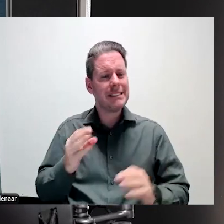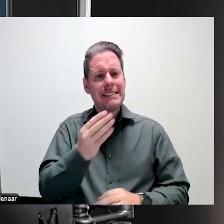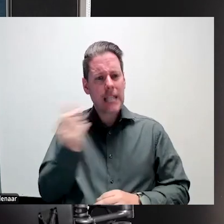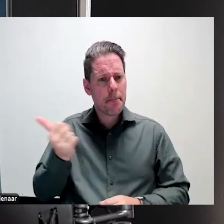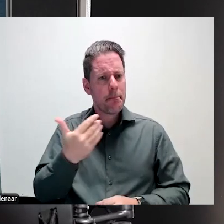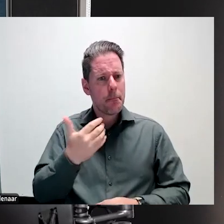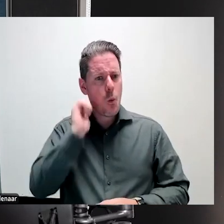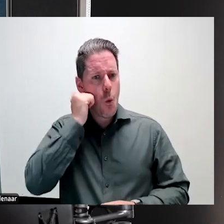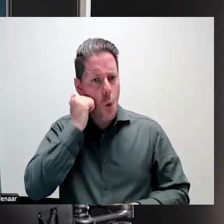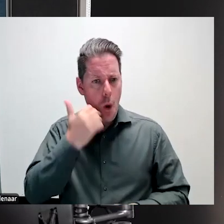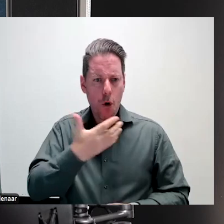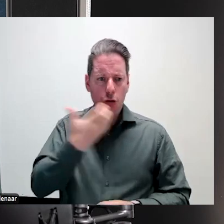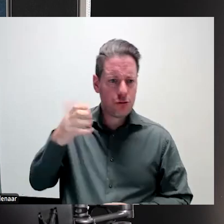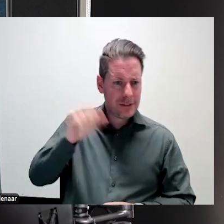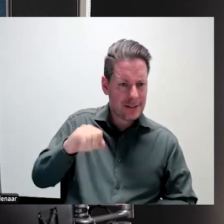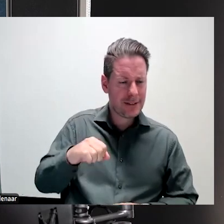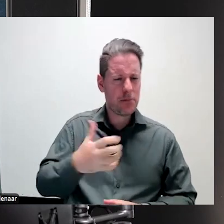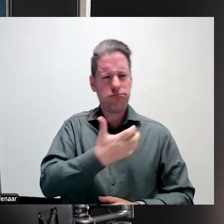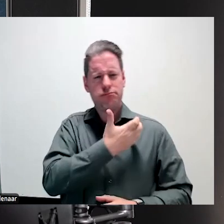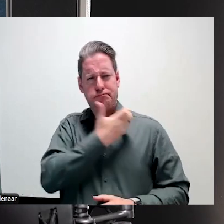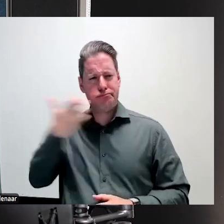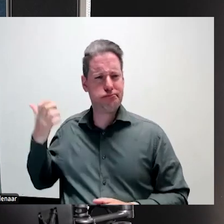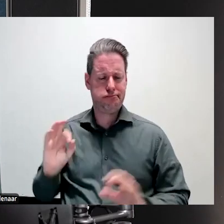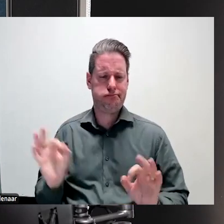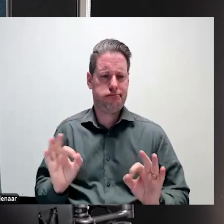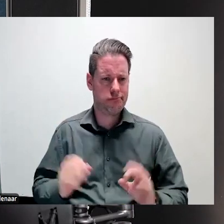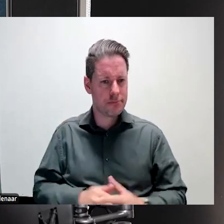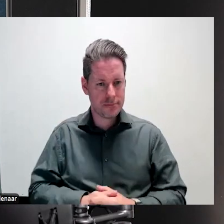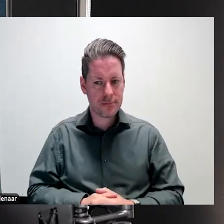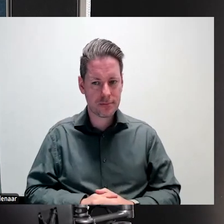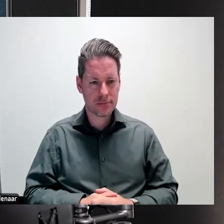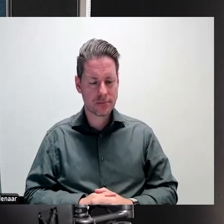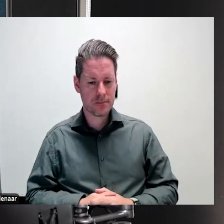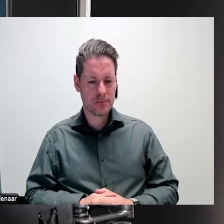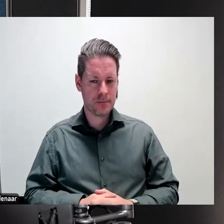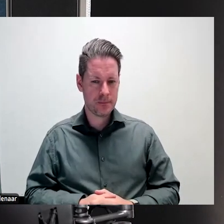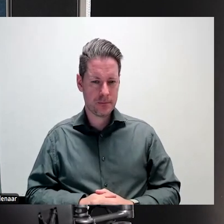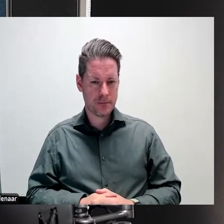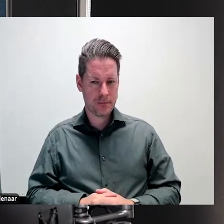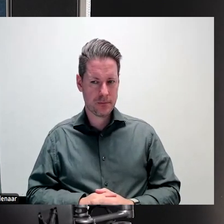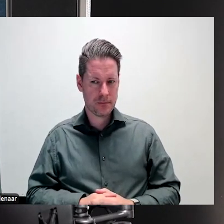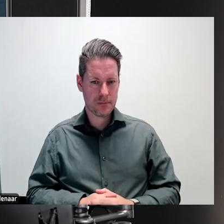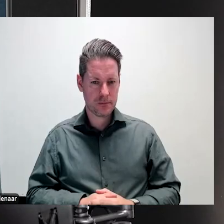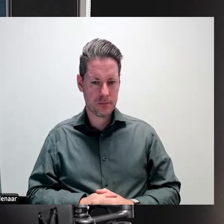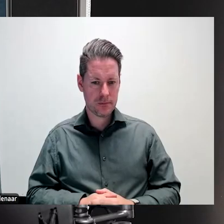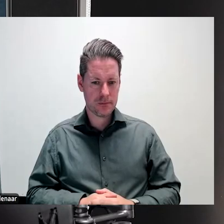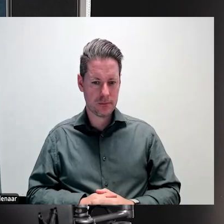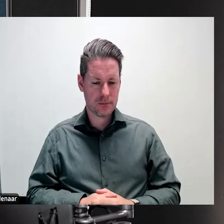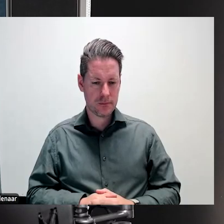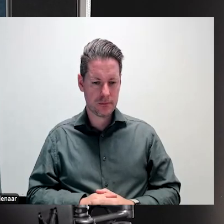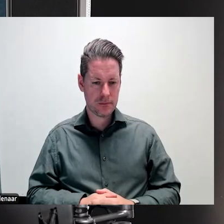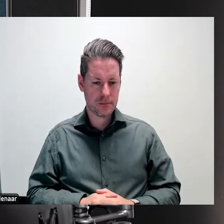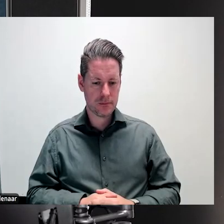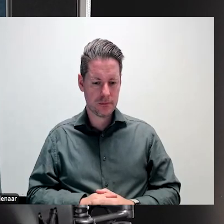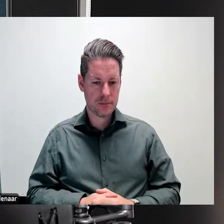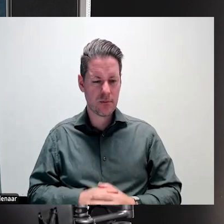low intensity heat wave, but we don't warn for those. So all the severe areas have eased off. We may see some more come back